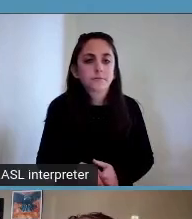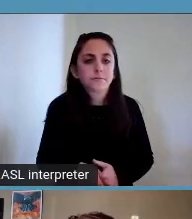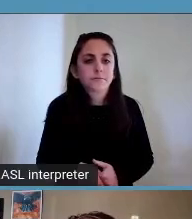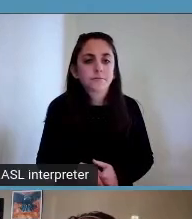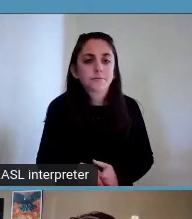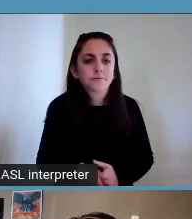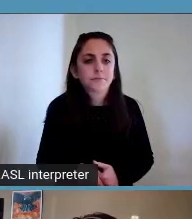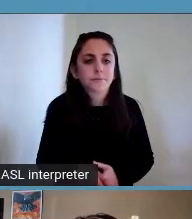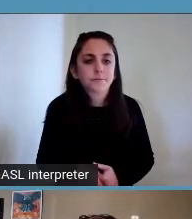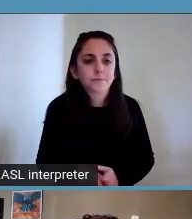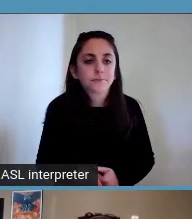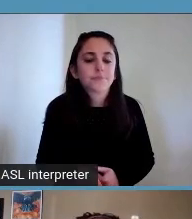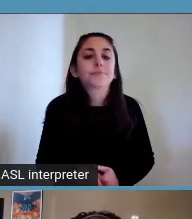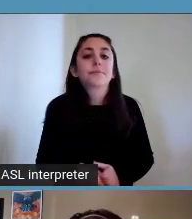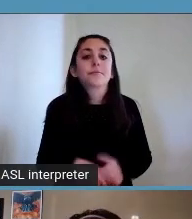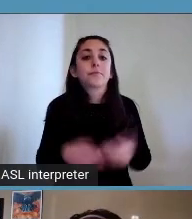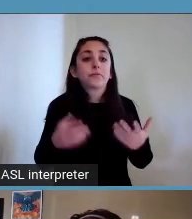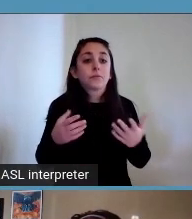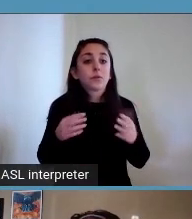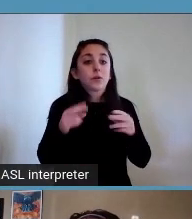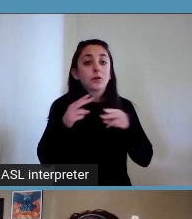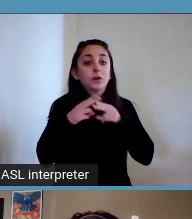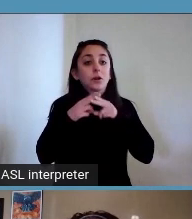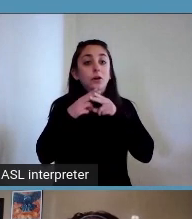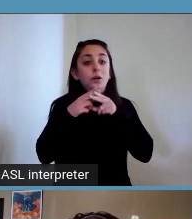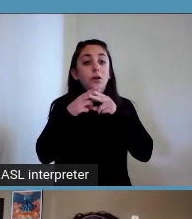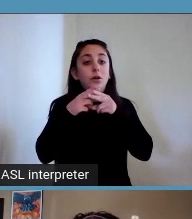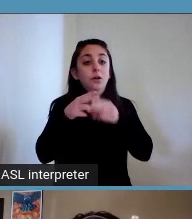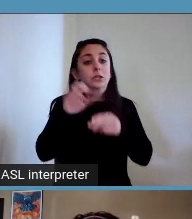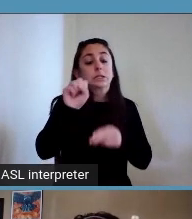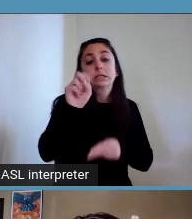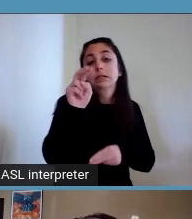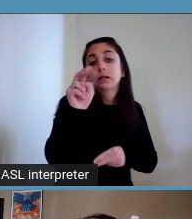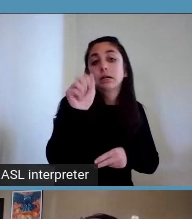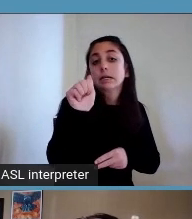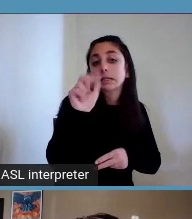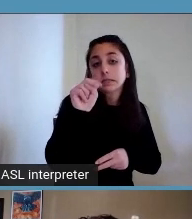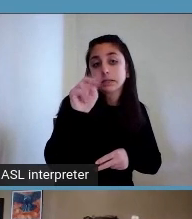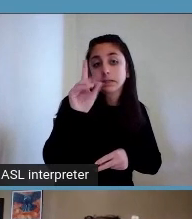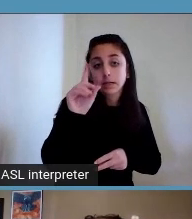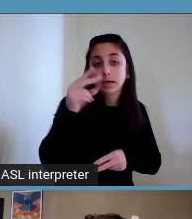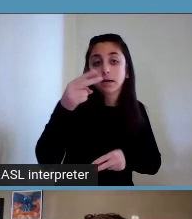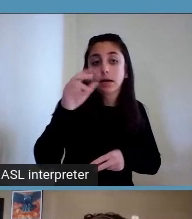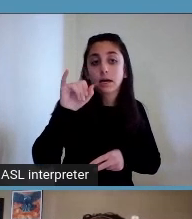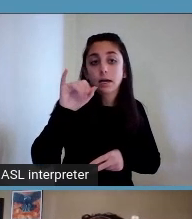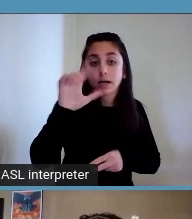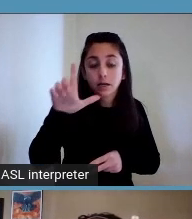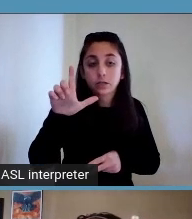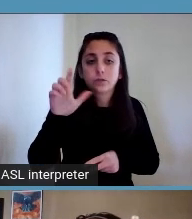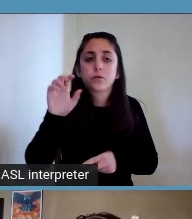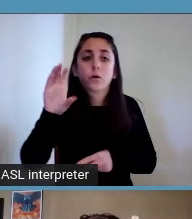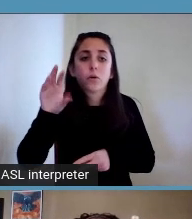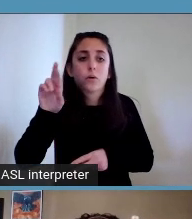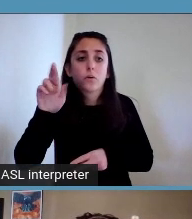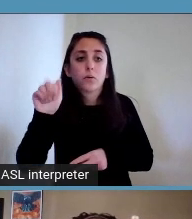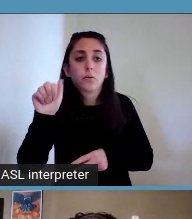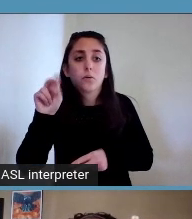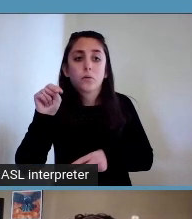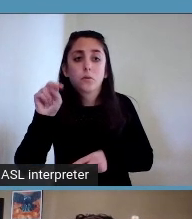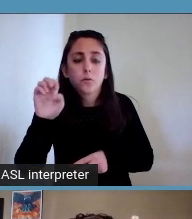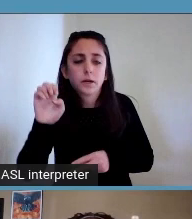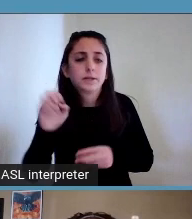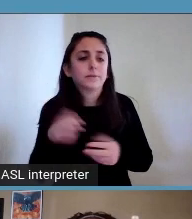So those are a pair of sandhill cranes, tall gray birds with red foreheads, and they were dancing and